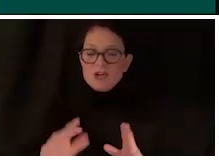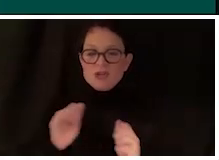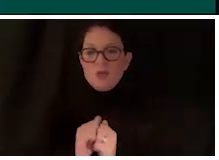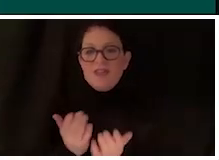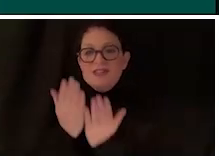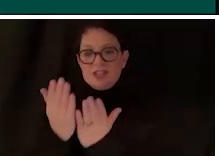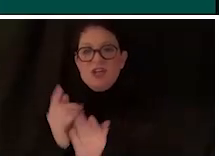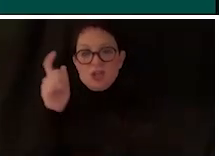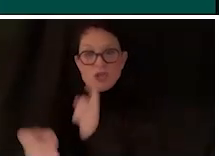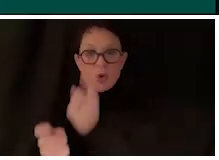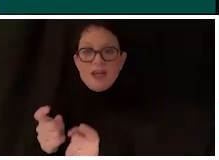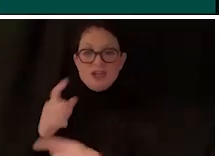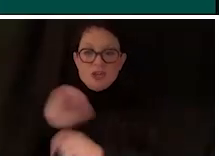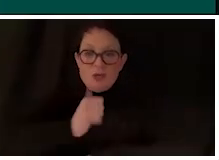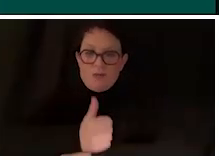donation.